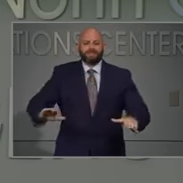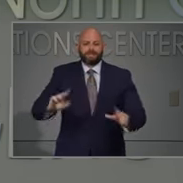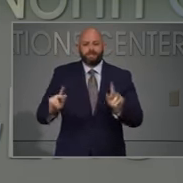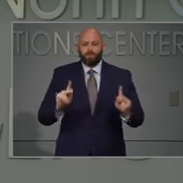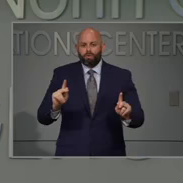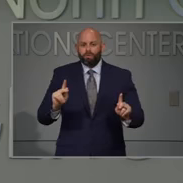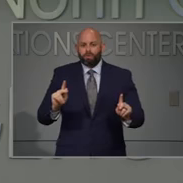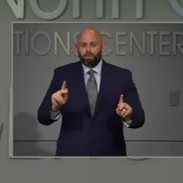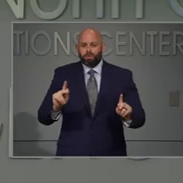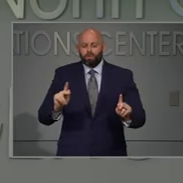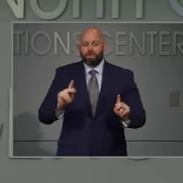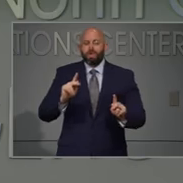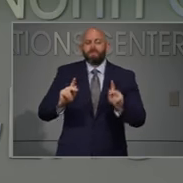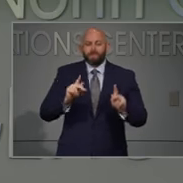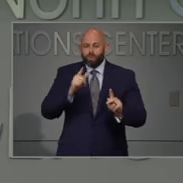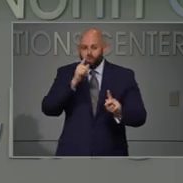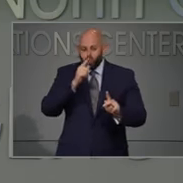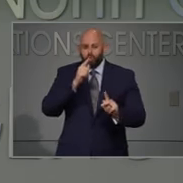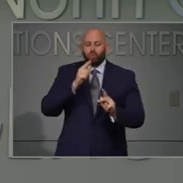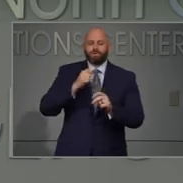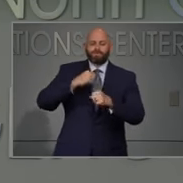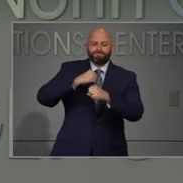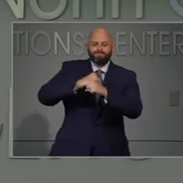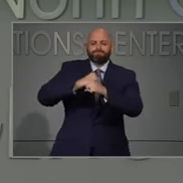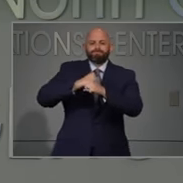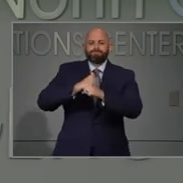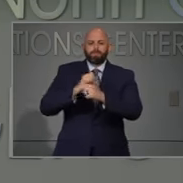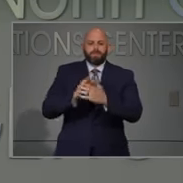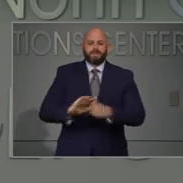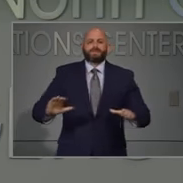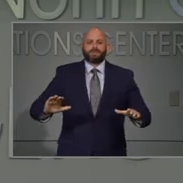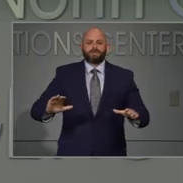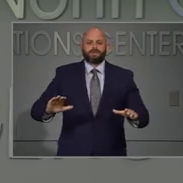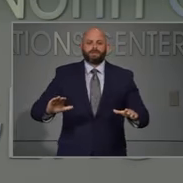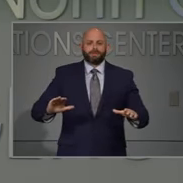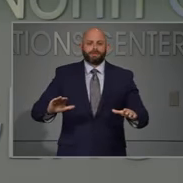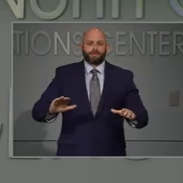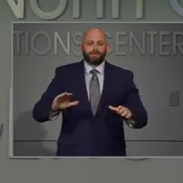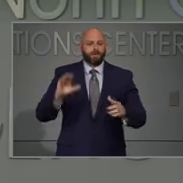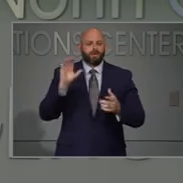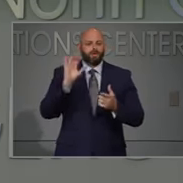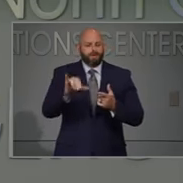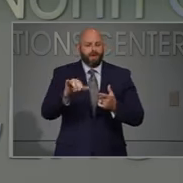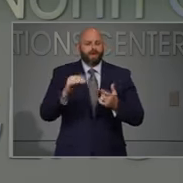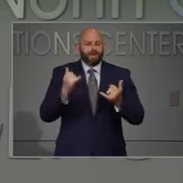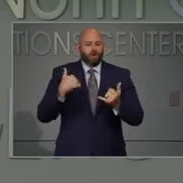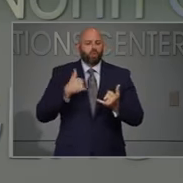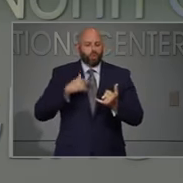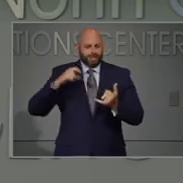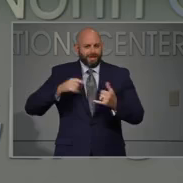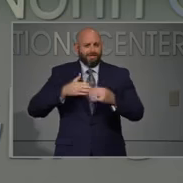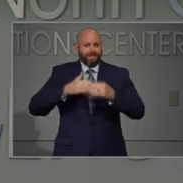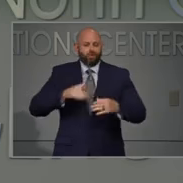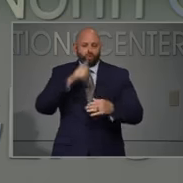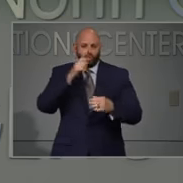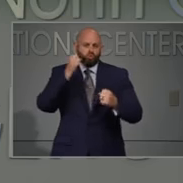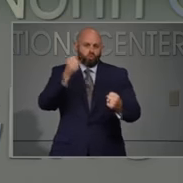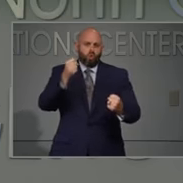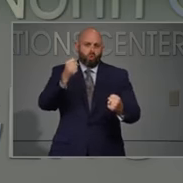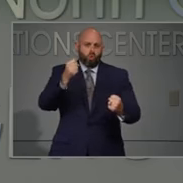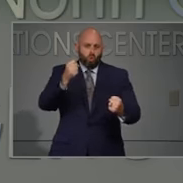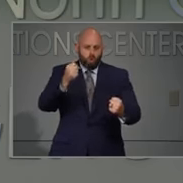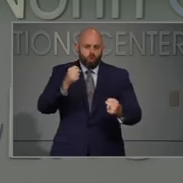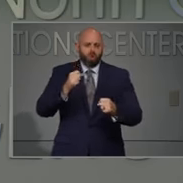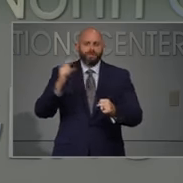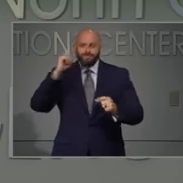peacemakers. And right now, we need leaders of strength who can hear everybody and